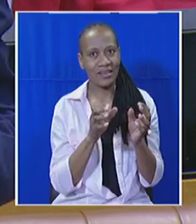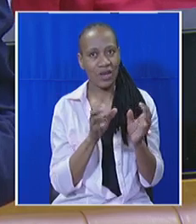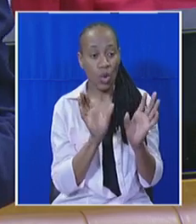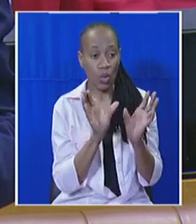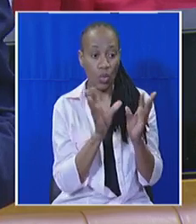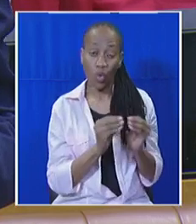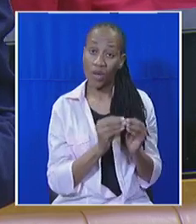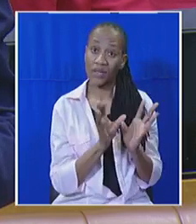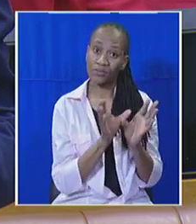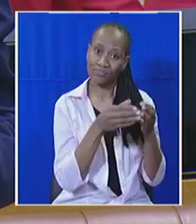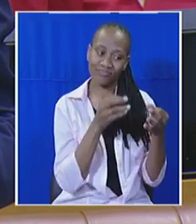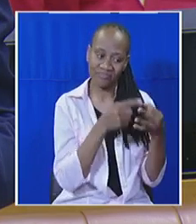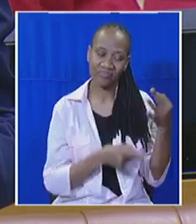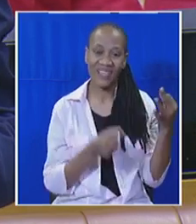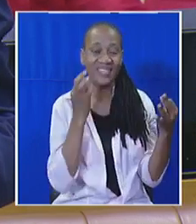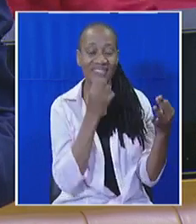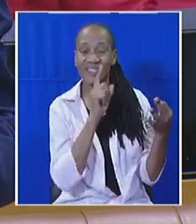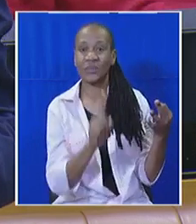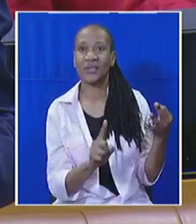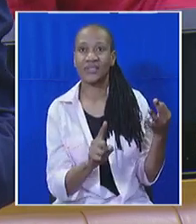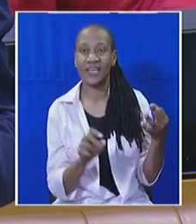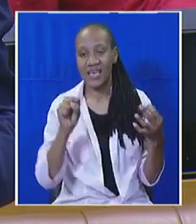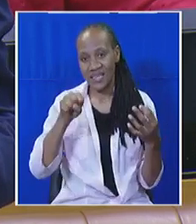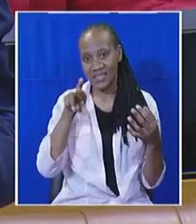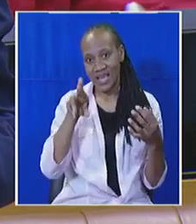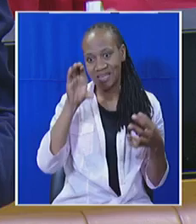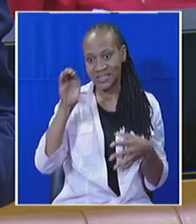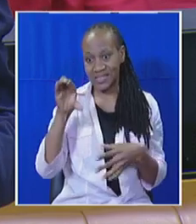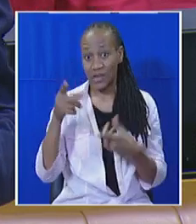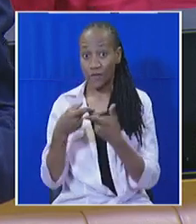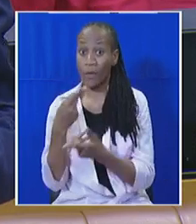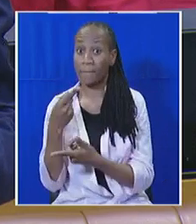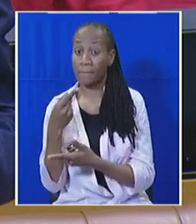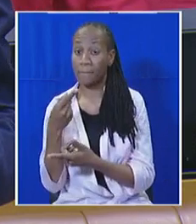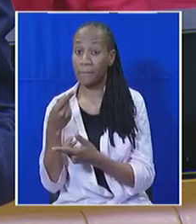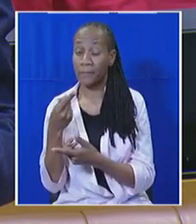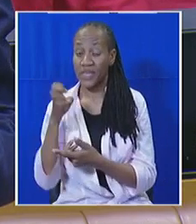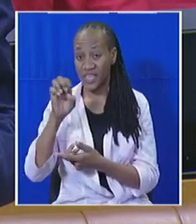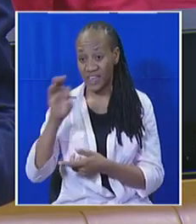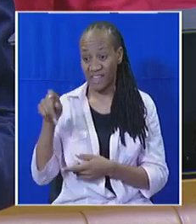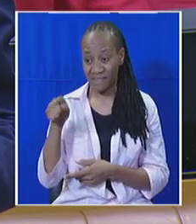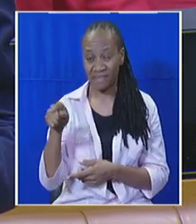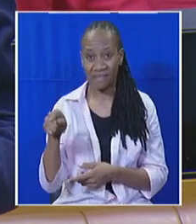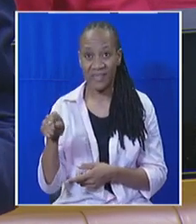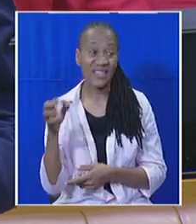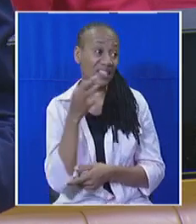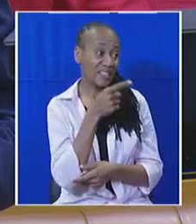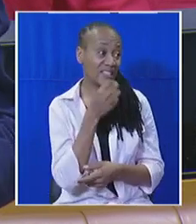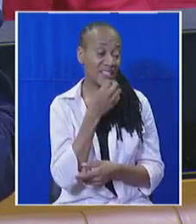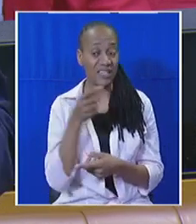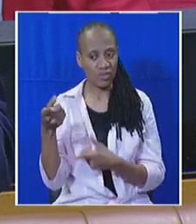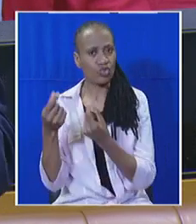of rumors that the SRC President Toye Matebula of the EFF was involved in